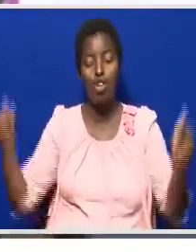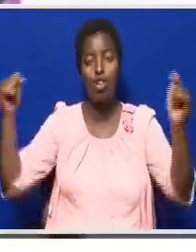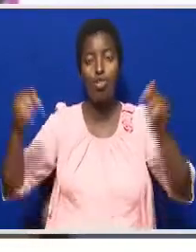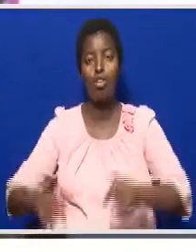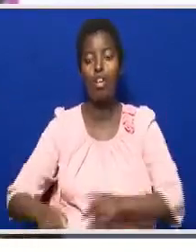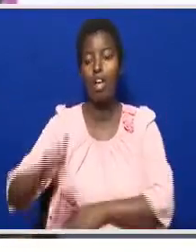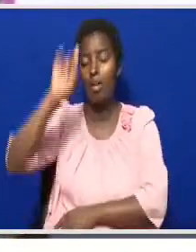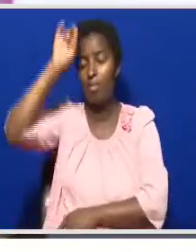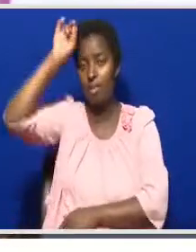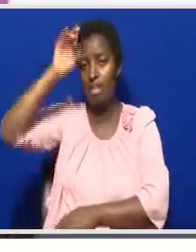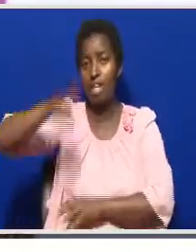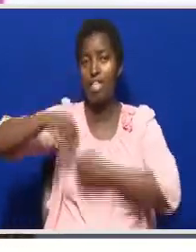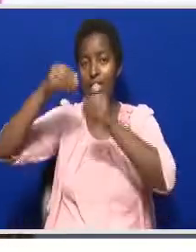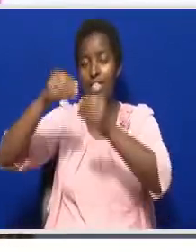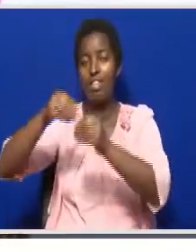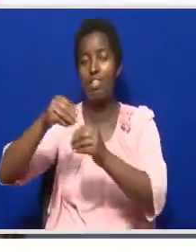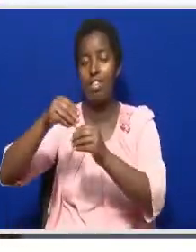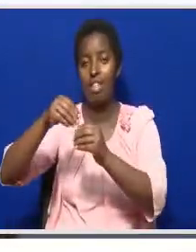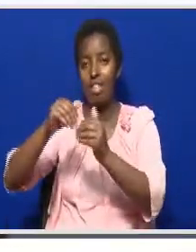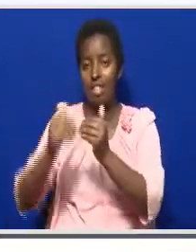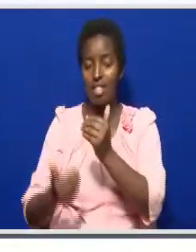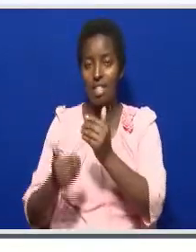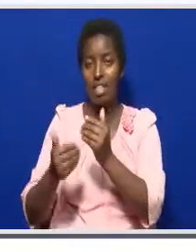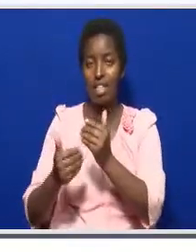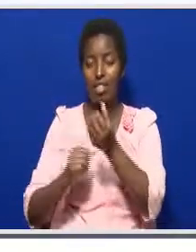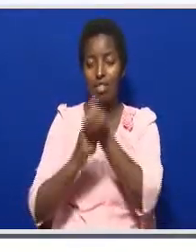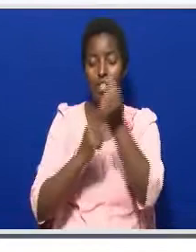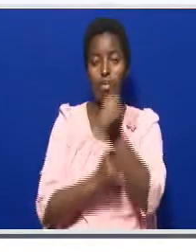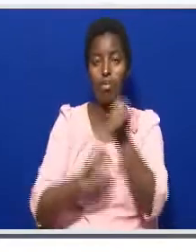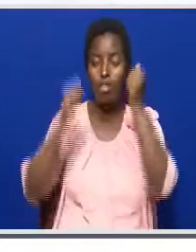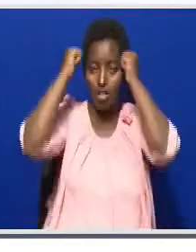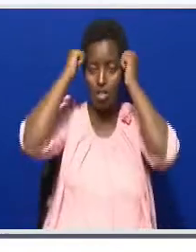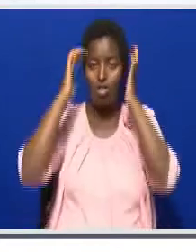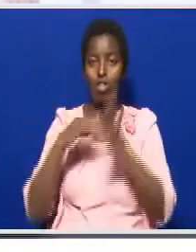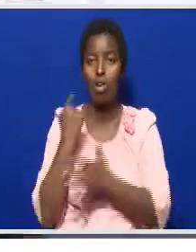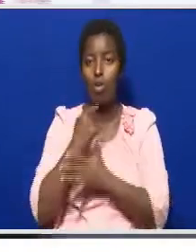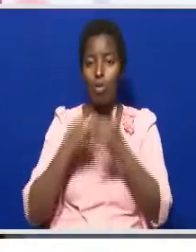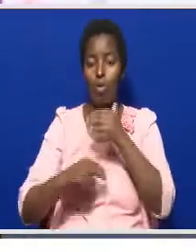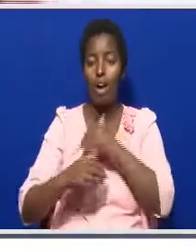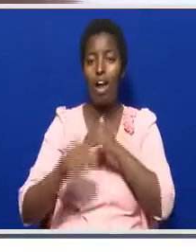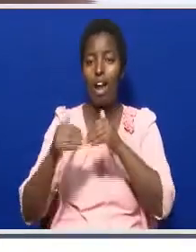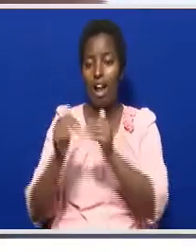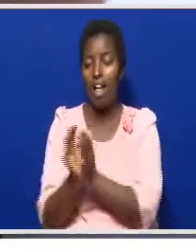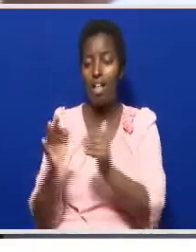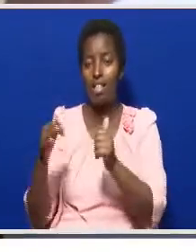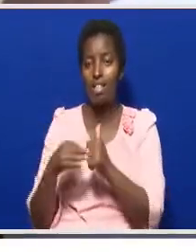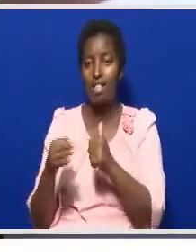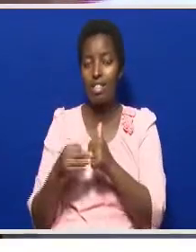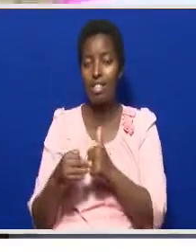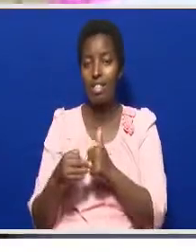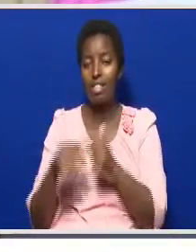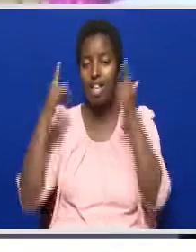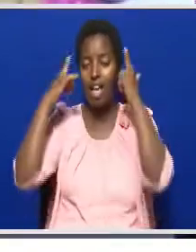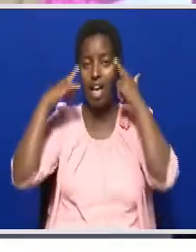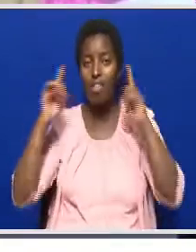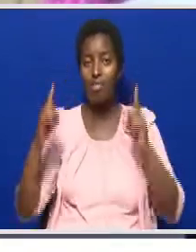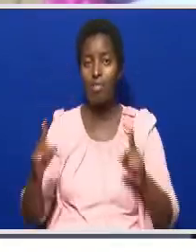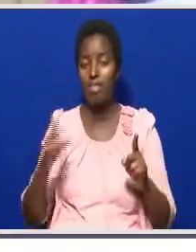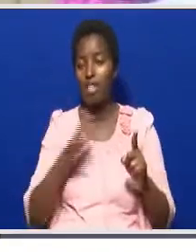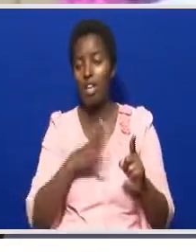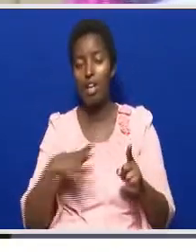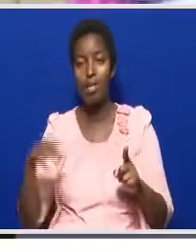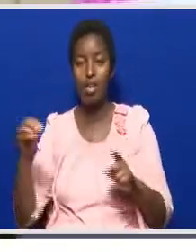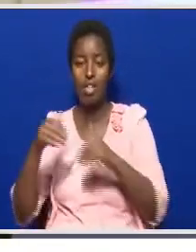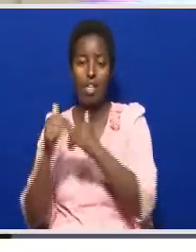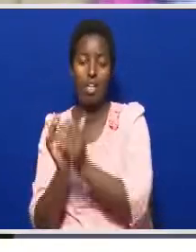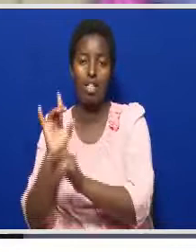Nyandarua napatia bursaries za wale watoto walikuwa class 8 na wamepita, wameitwa Form 1 na